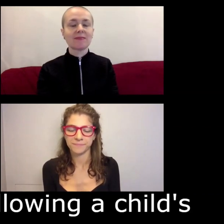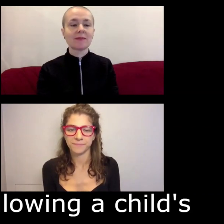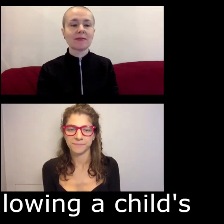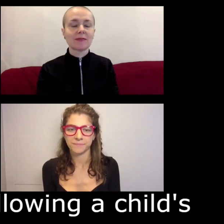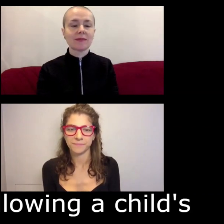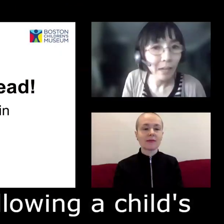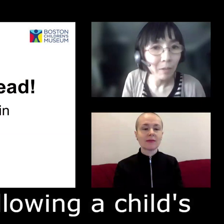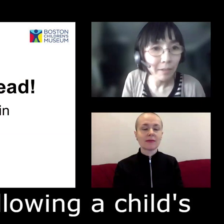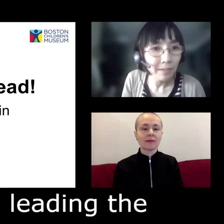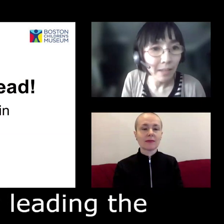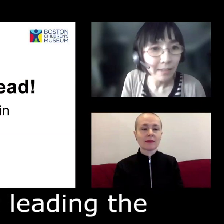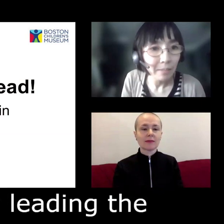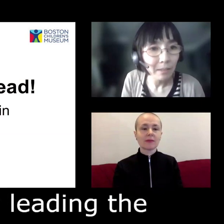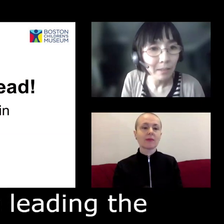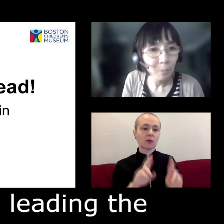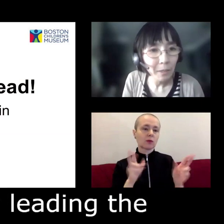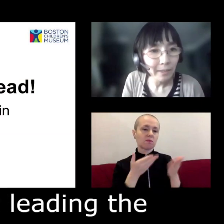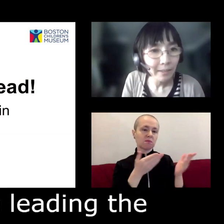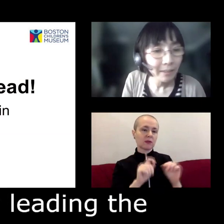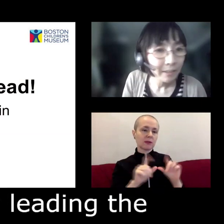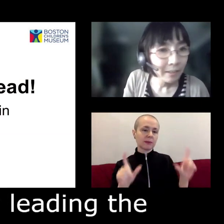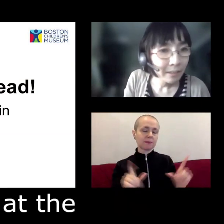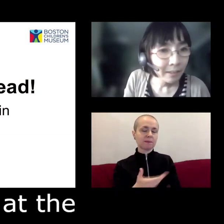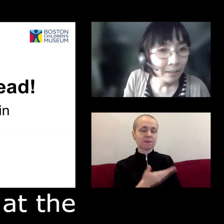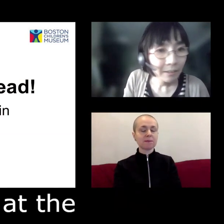I think we can just have our slides up at this point.